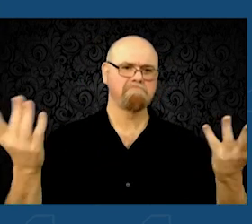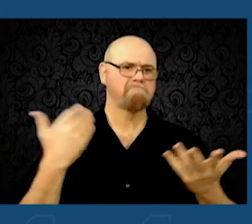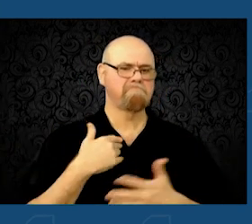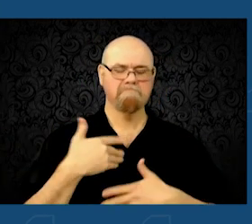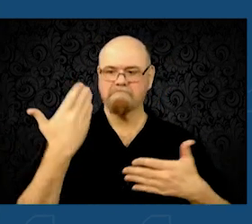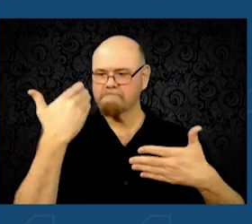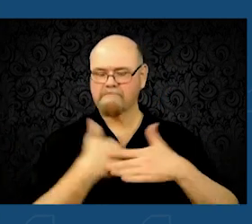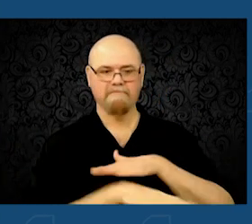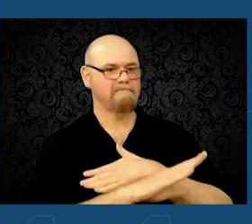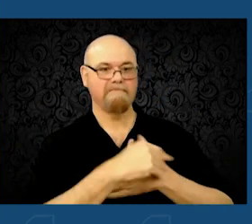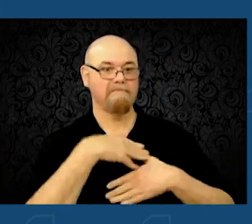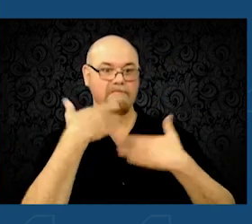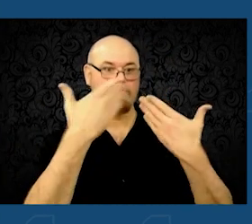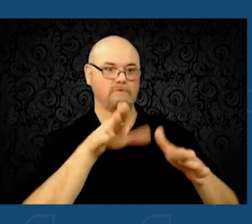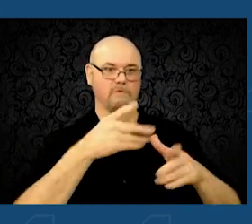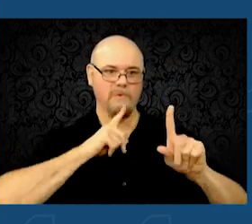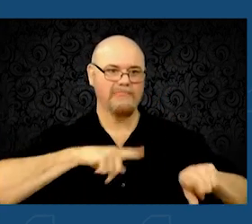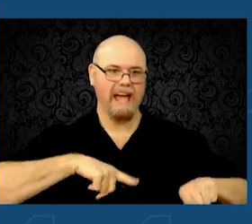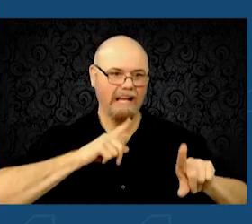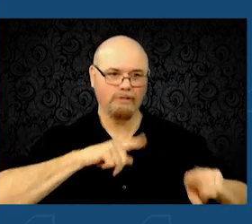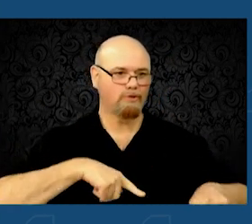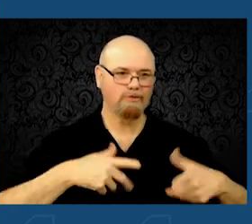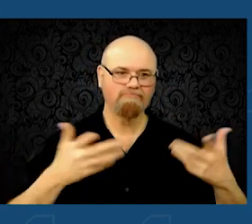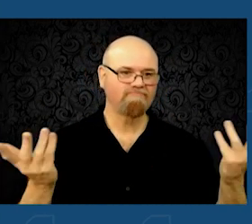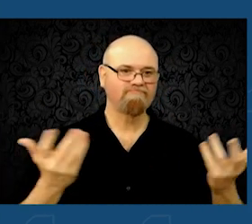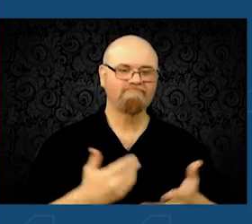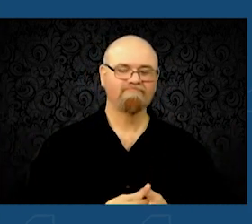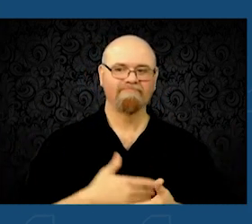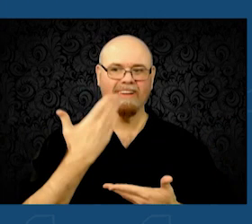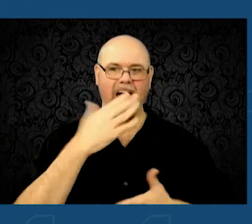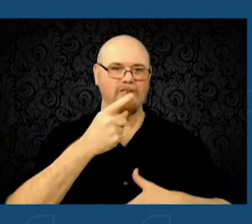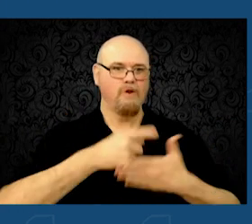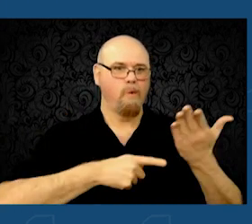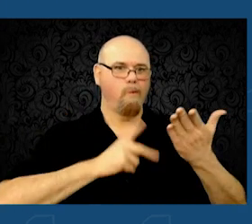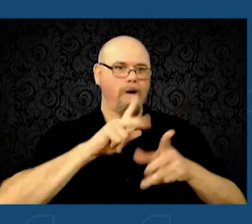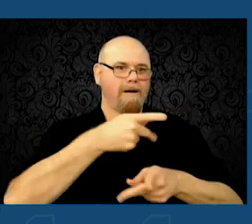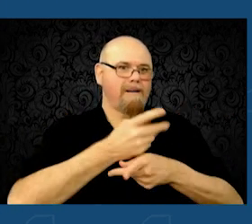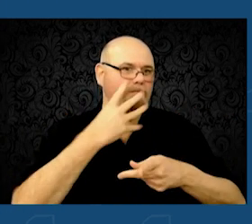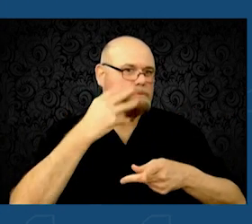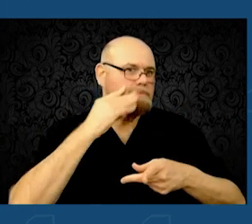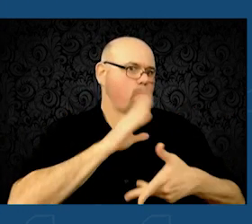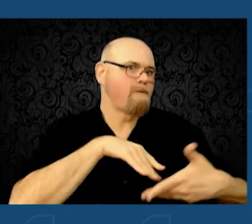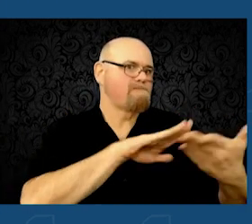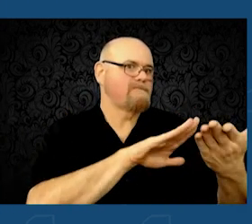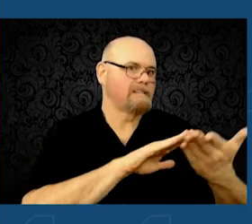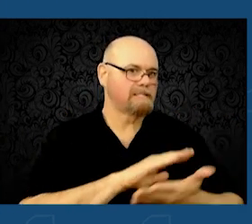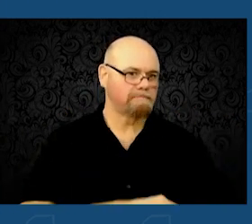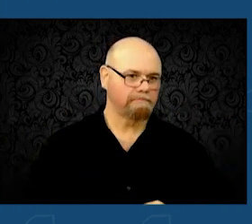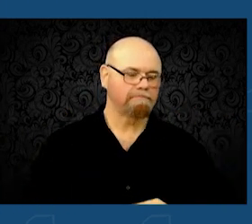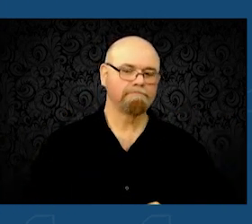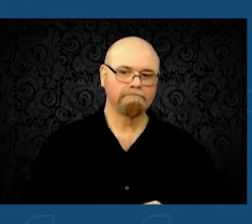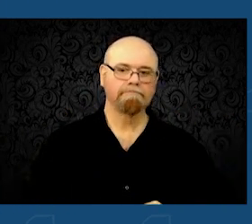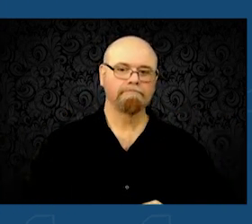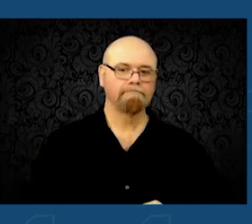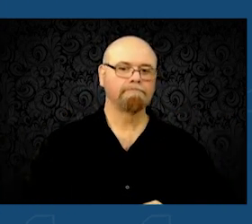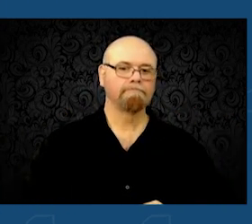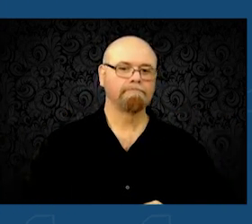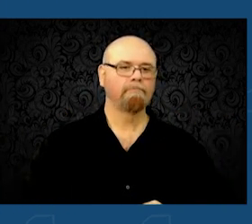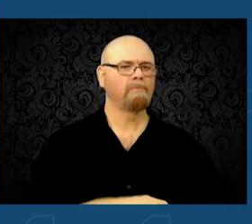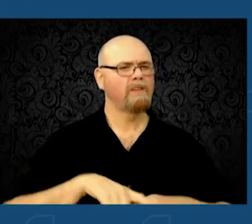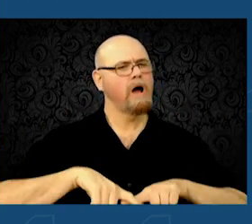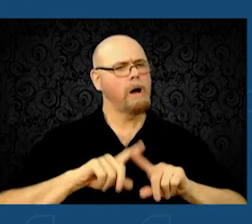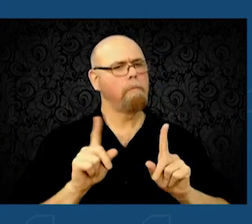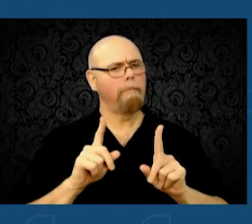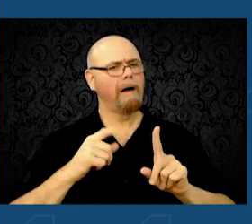were and what I was facing. But one of the things I did know is that I had a commitment